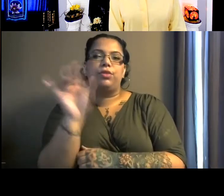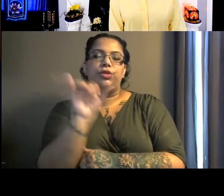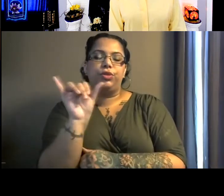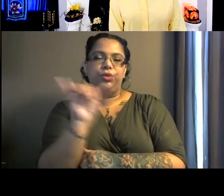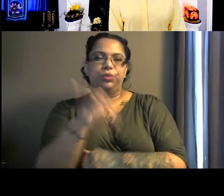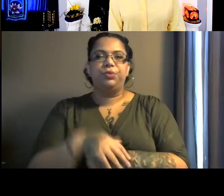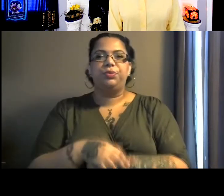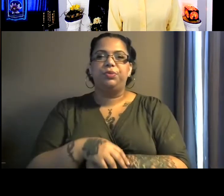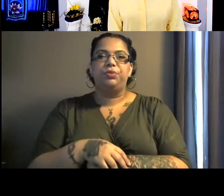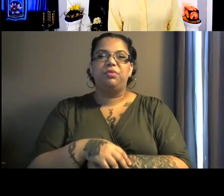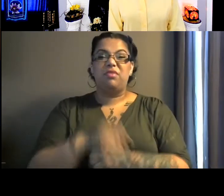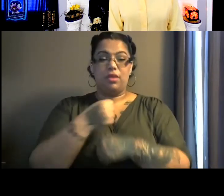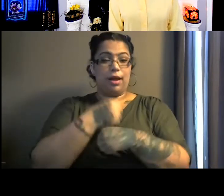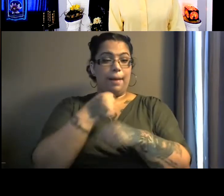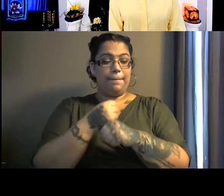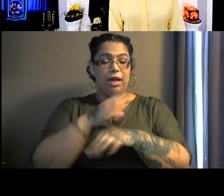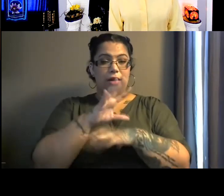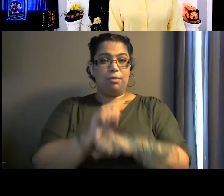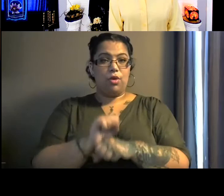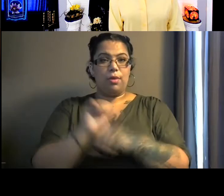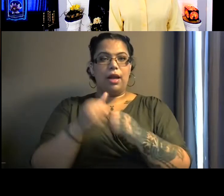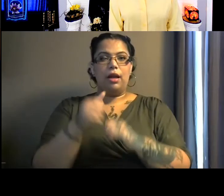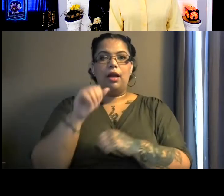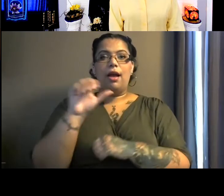can schedule an appointment at